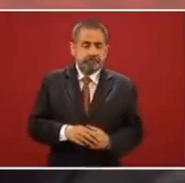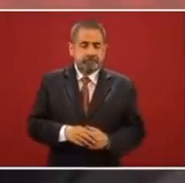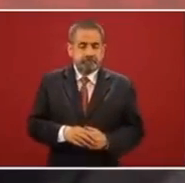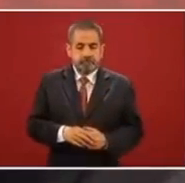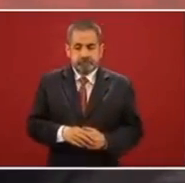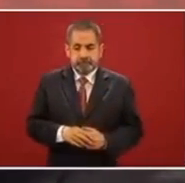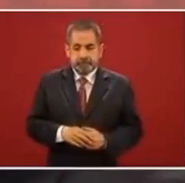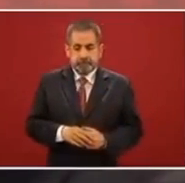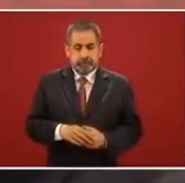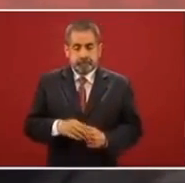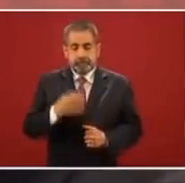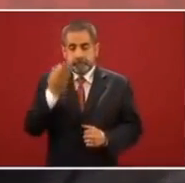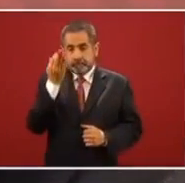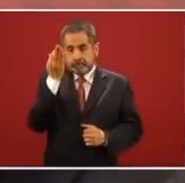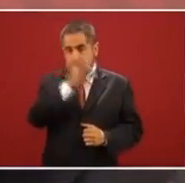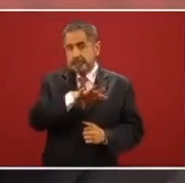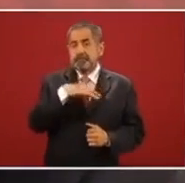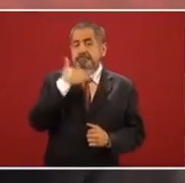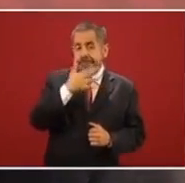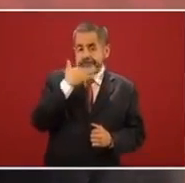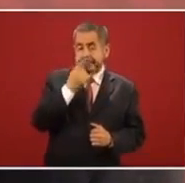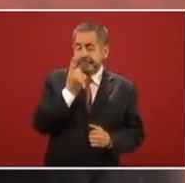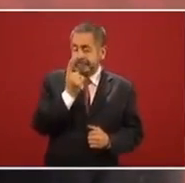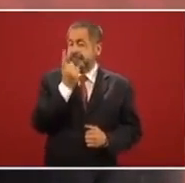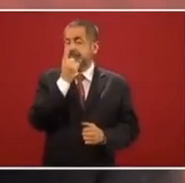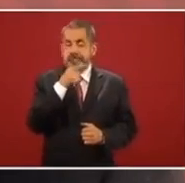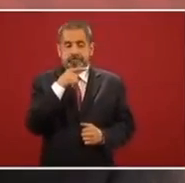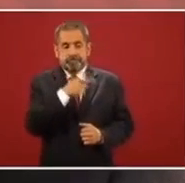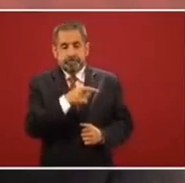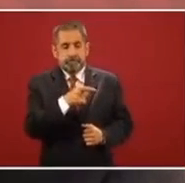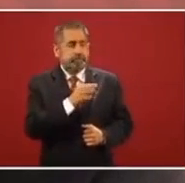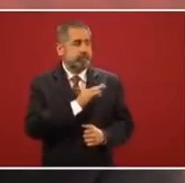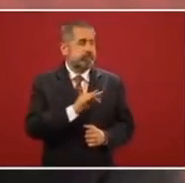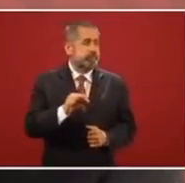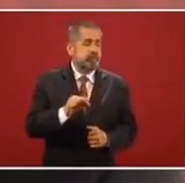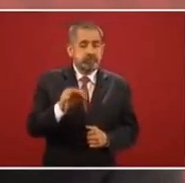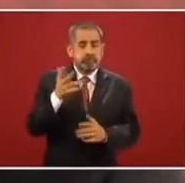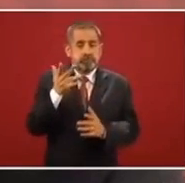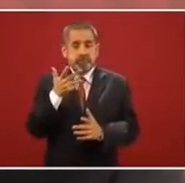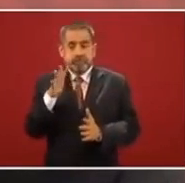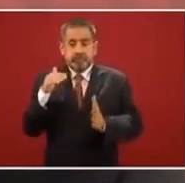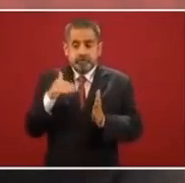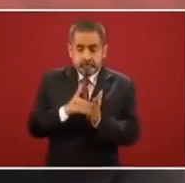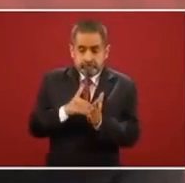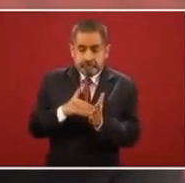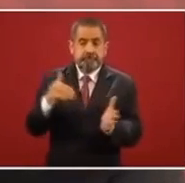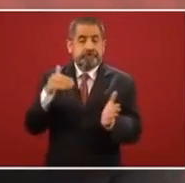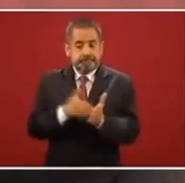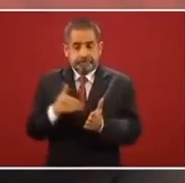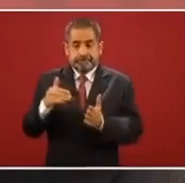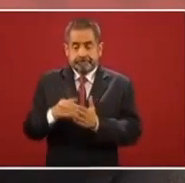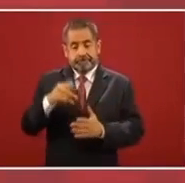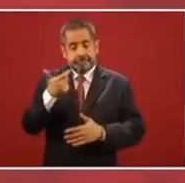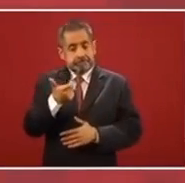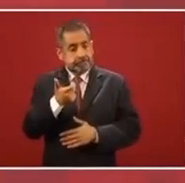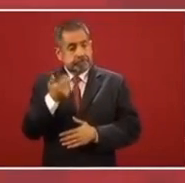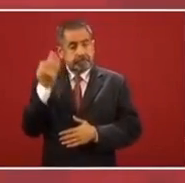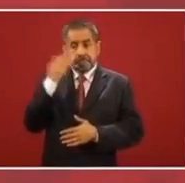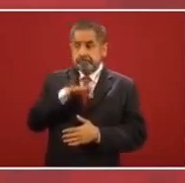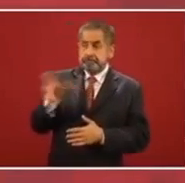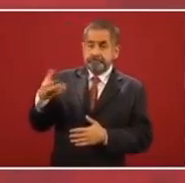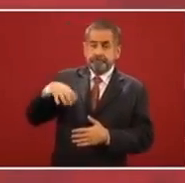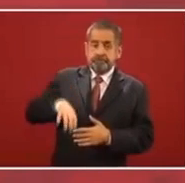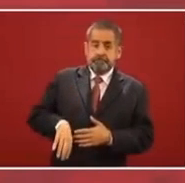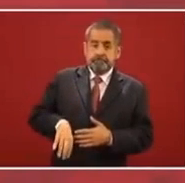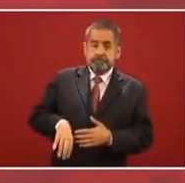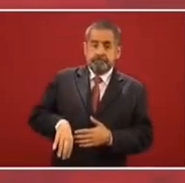un fraude of a fraud de alrededor de 10,000 millones de pesos. of the Una amount of